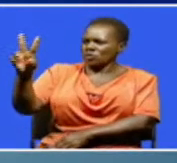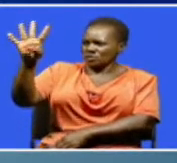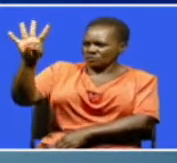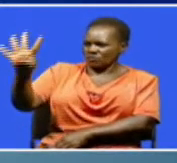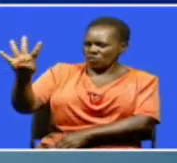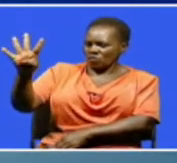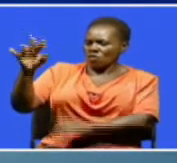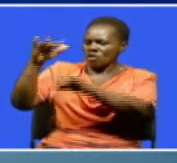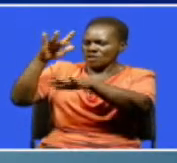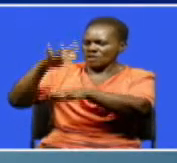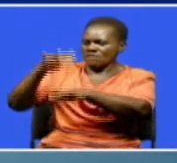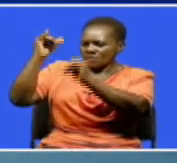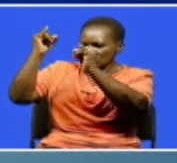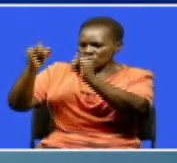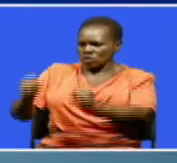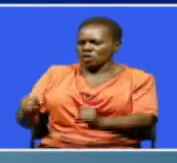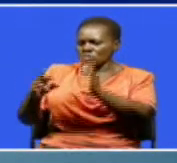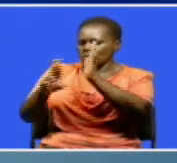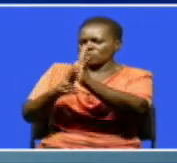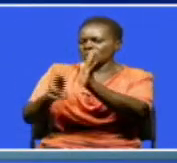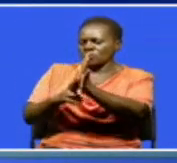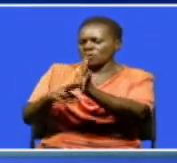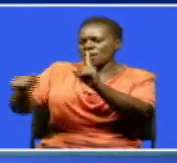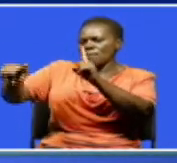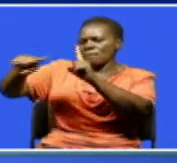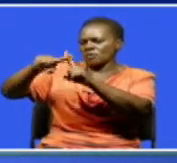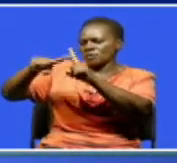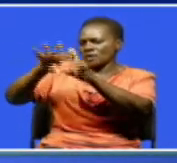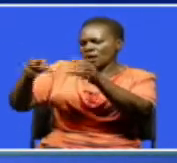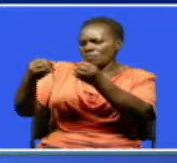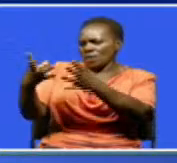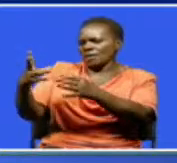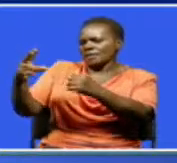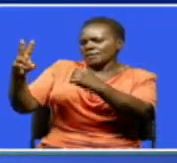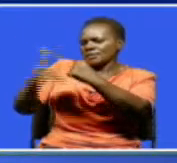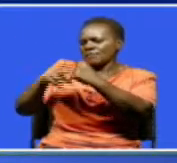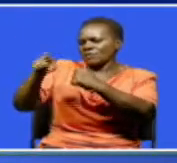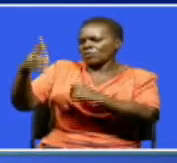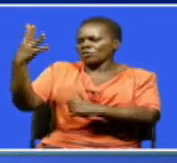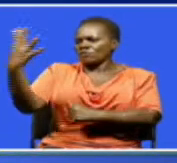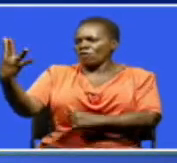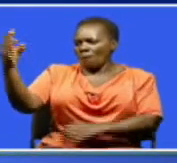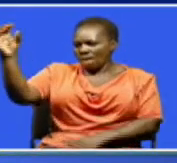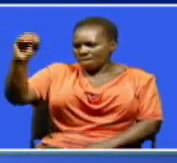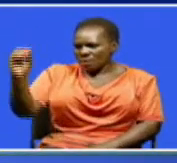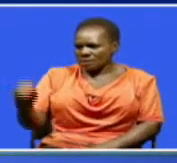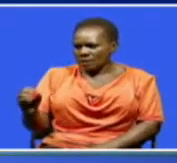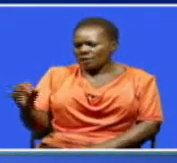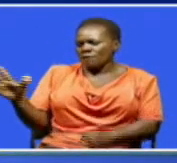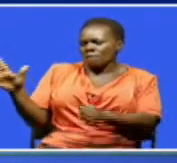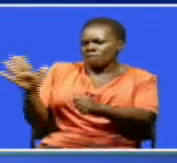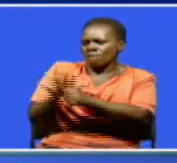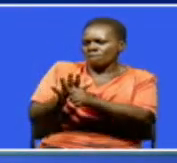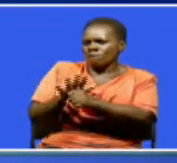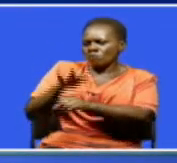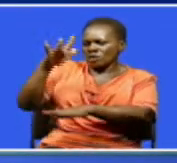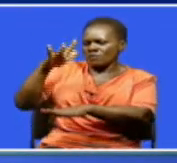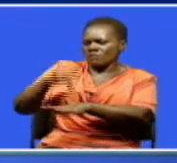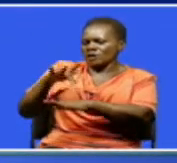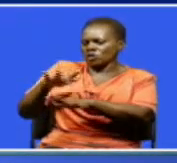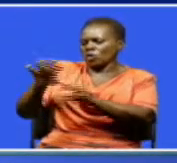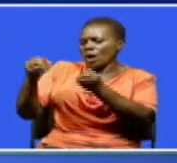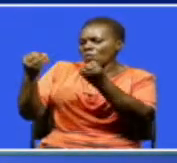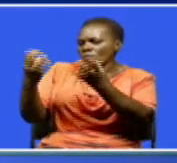new infections have been recorded, representing a positivity rate of 7.4%. Total COVID-19 infections